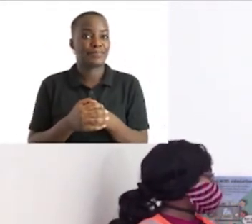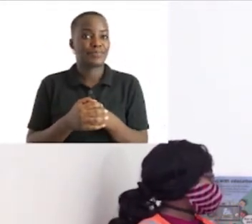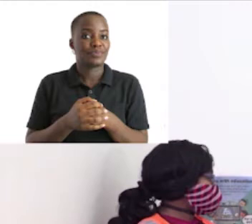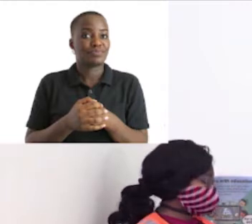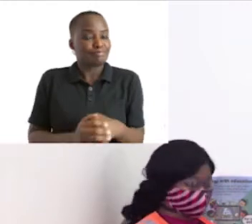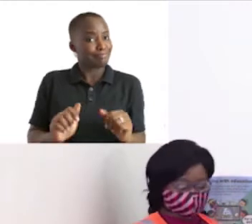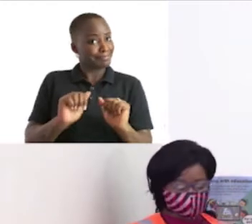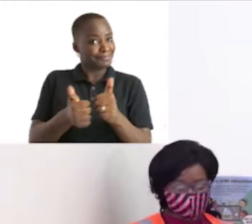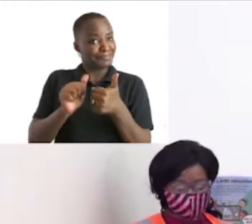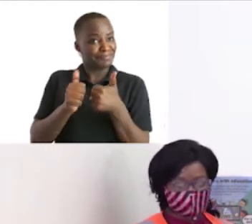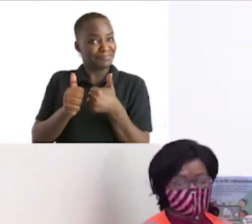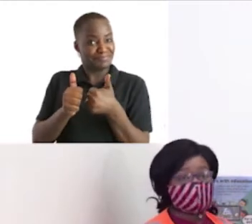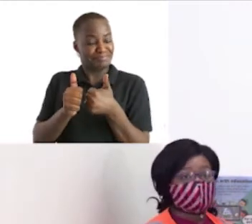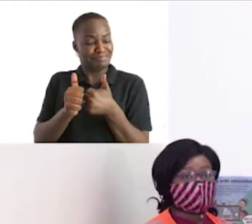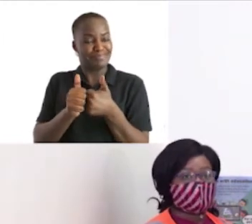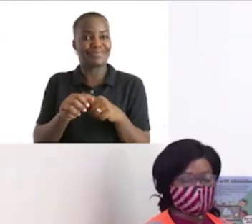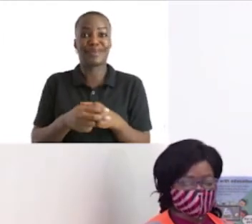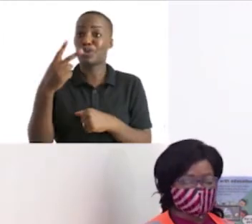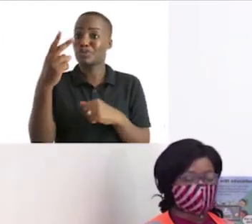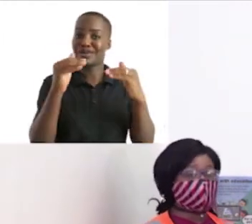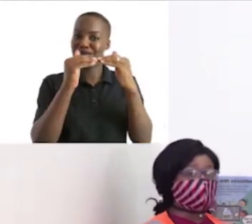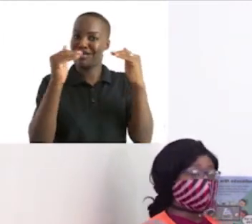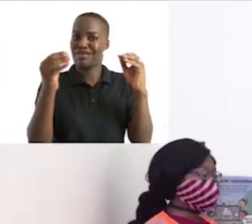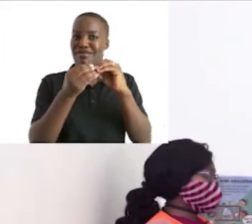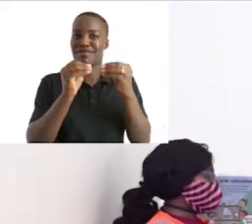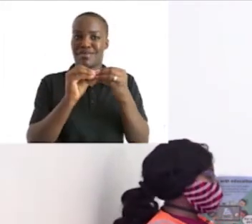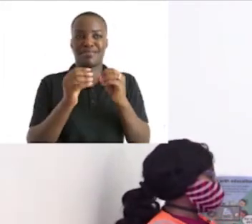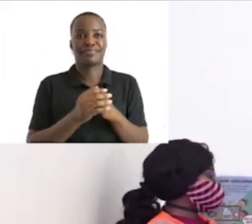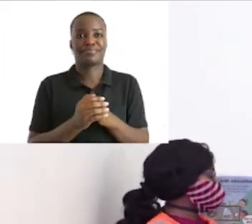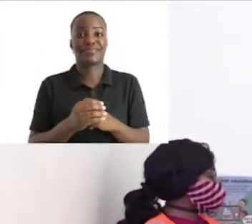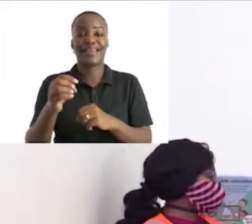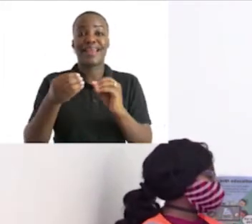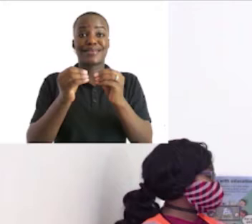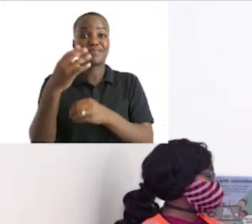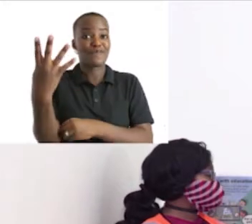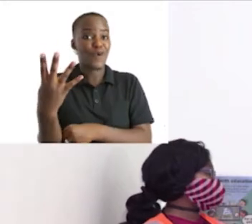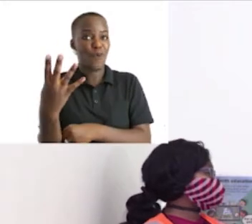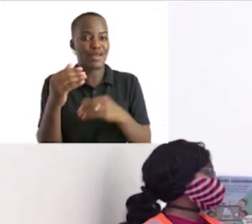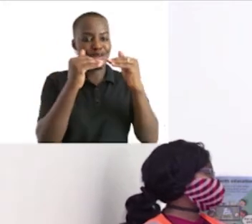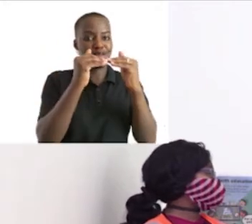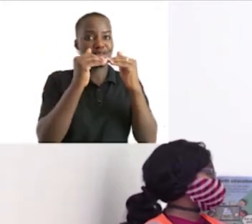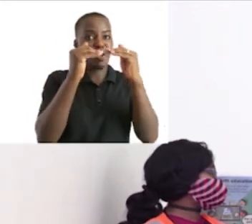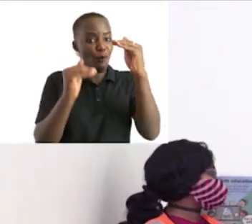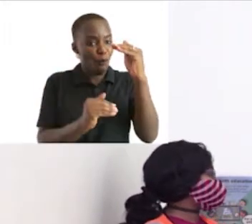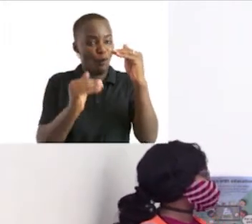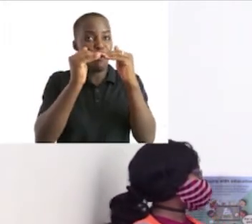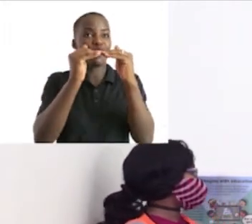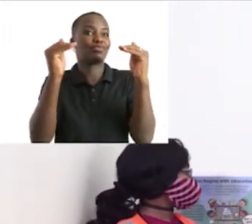Well done! The next number is 4. Is that an odd number or an even